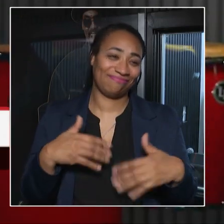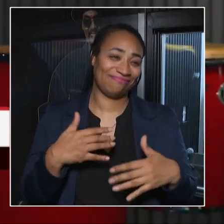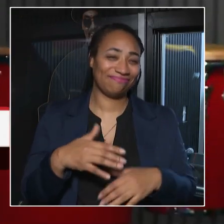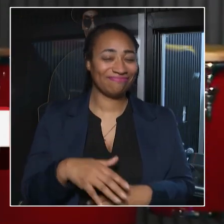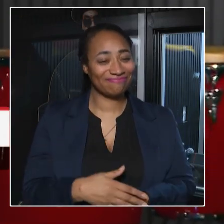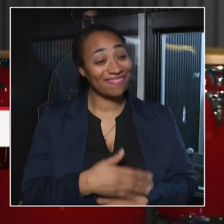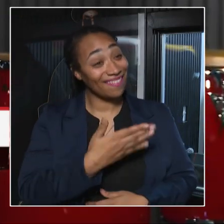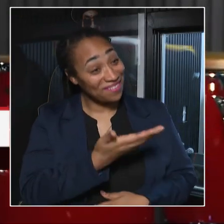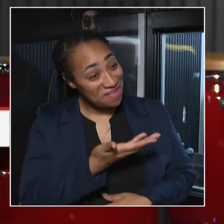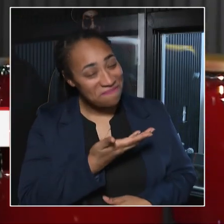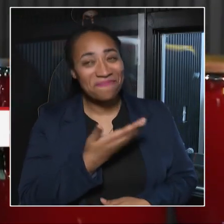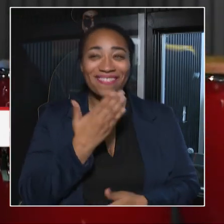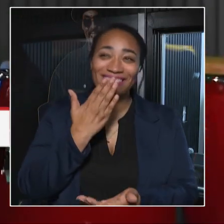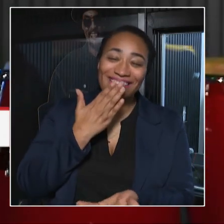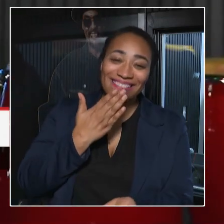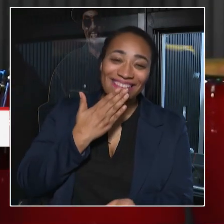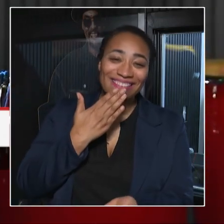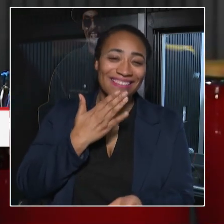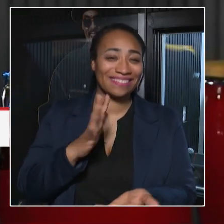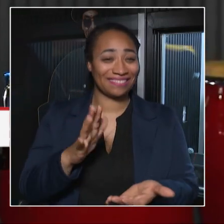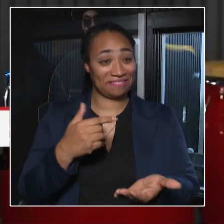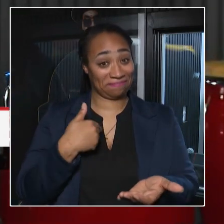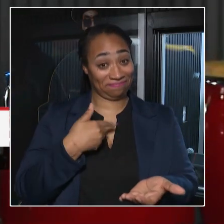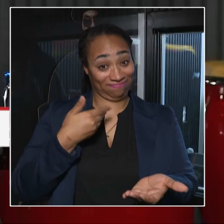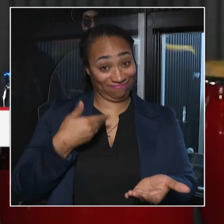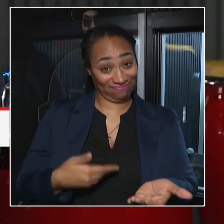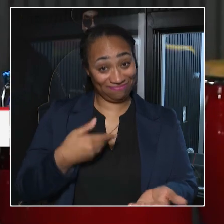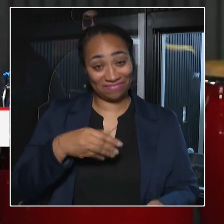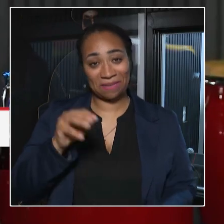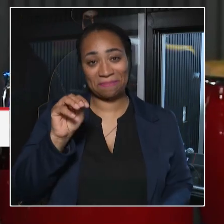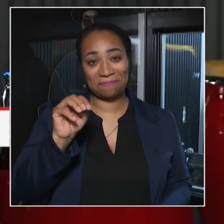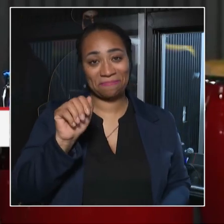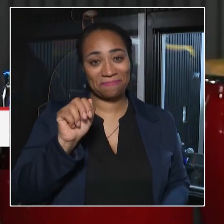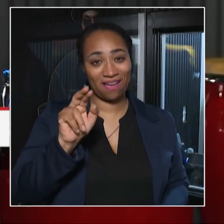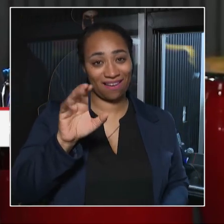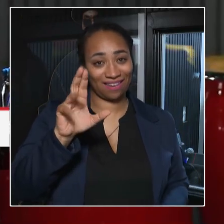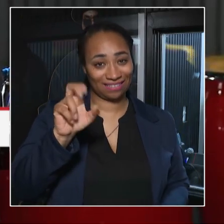Marcus Williams, a graduating senior of the illustrious Anacostia High School.